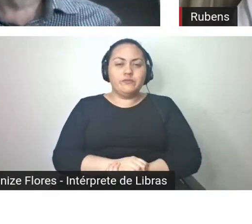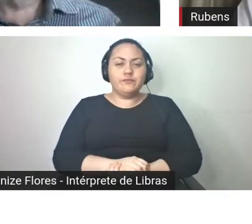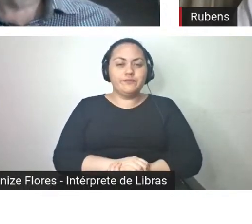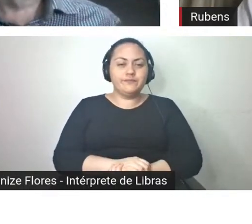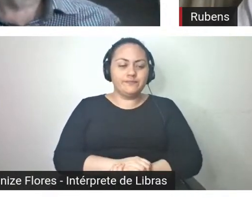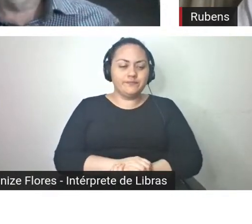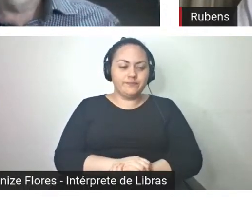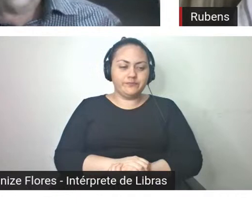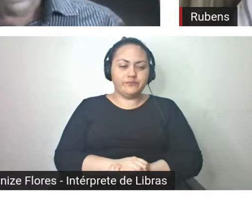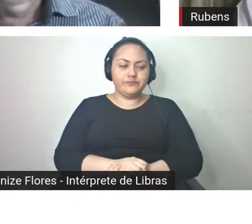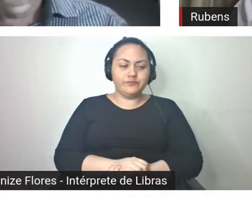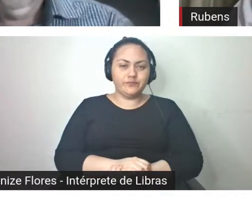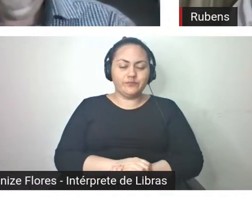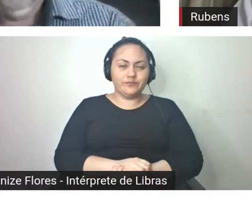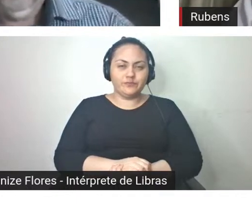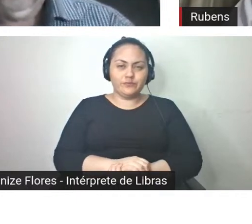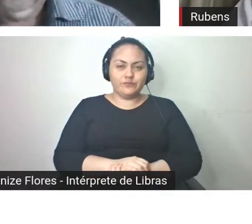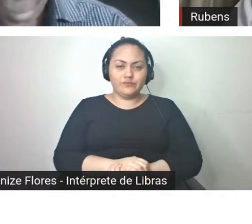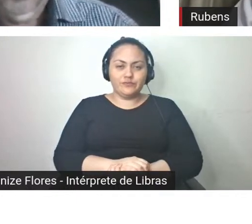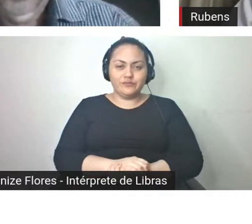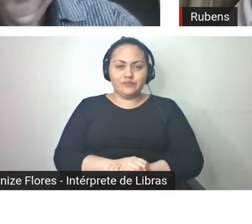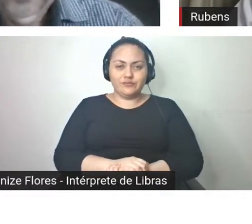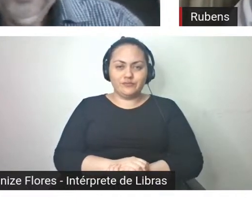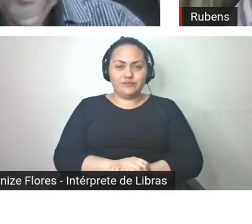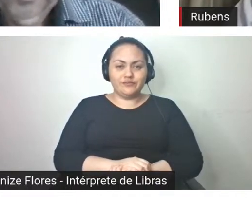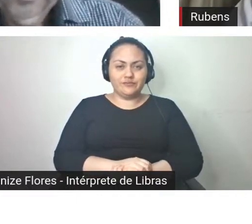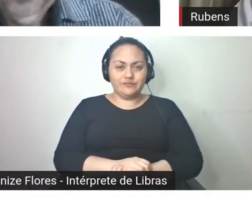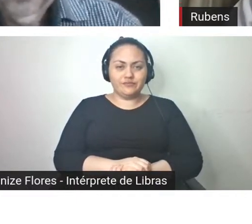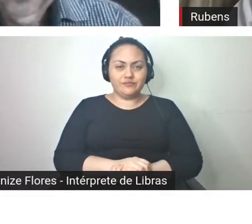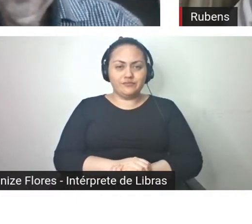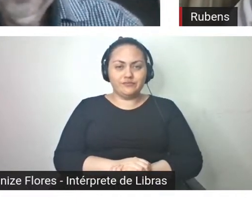meetings in the National Chamber.